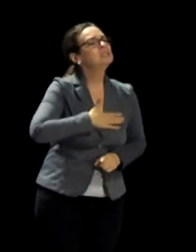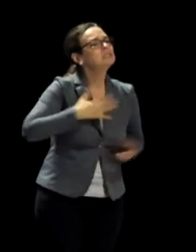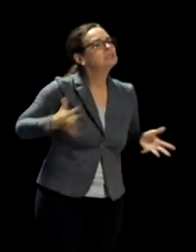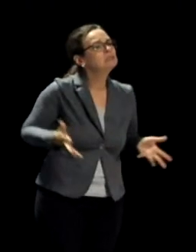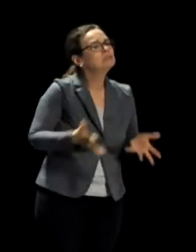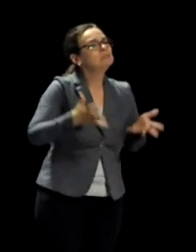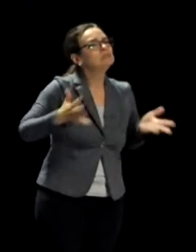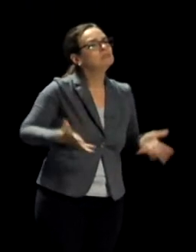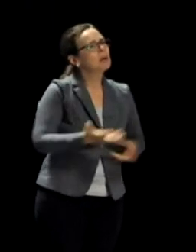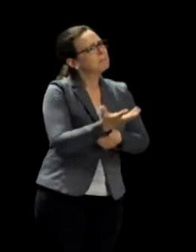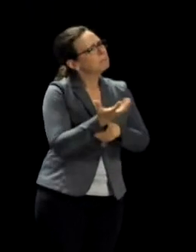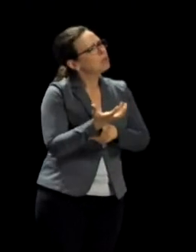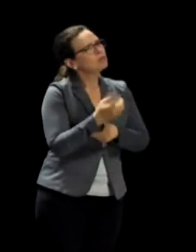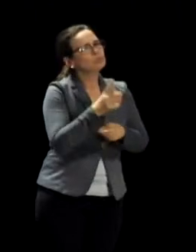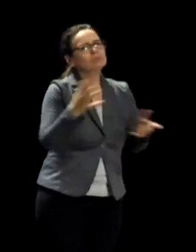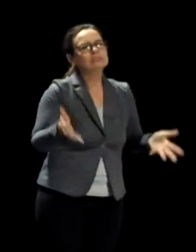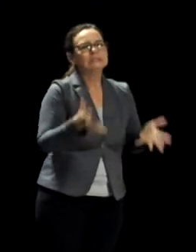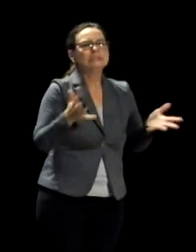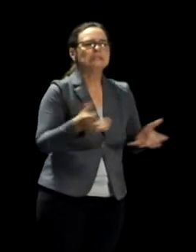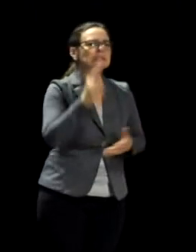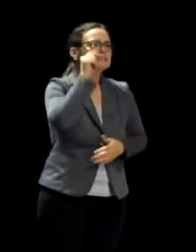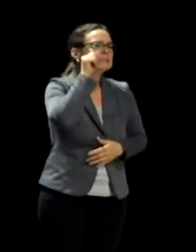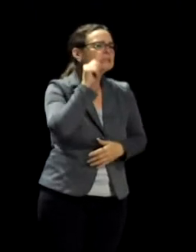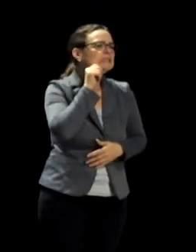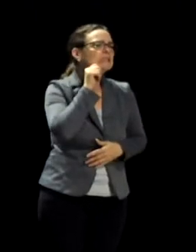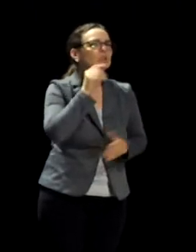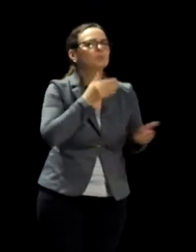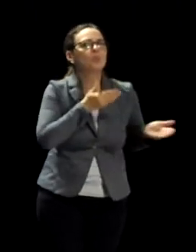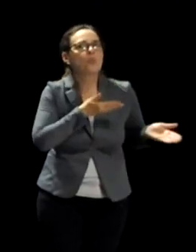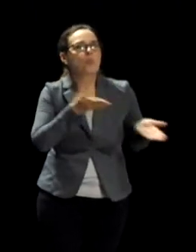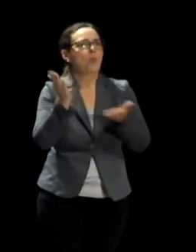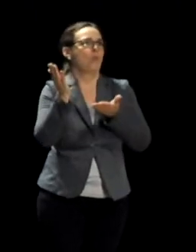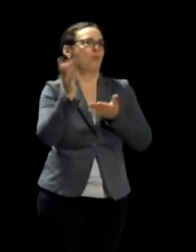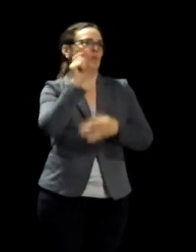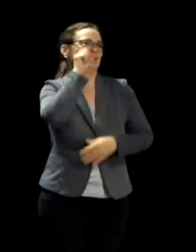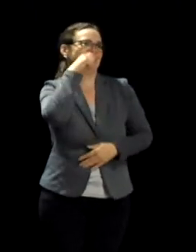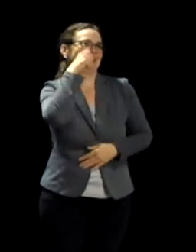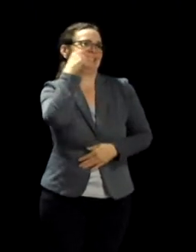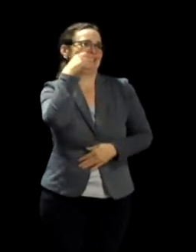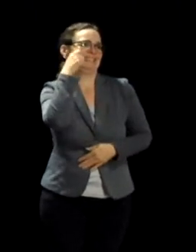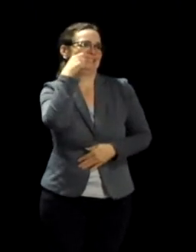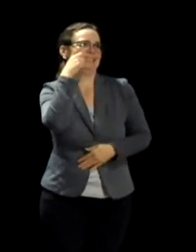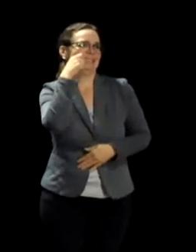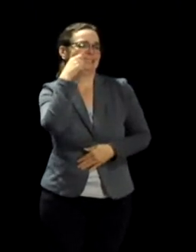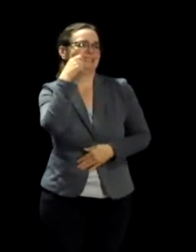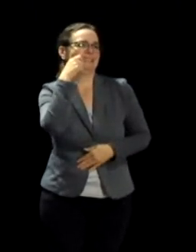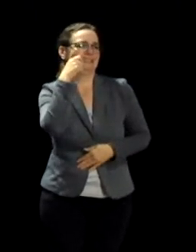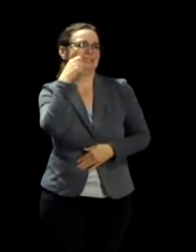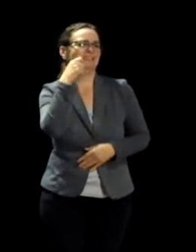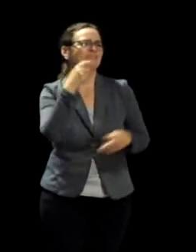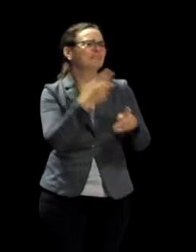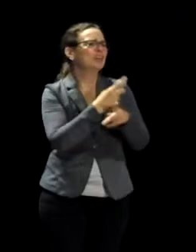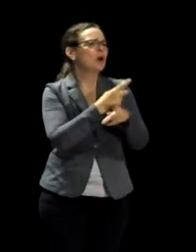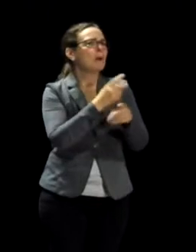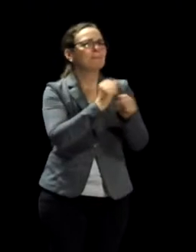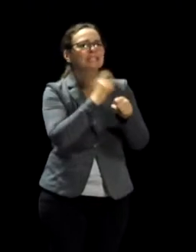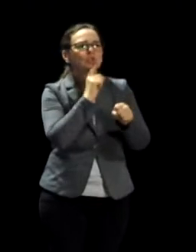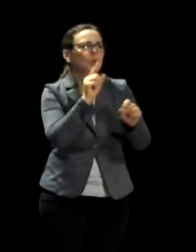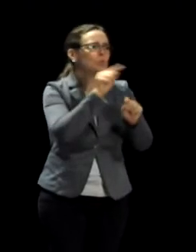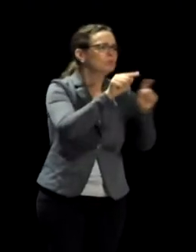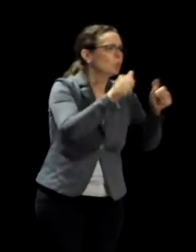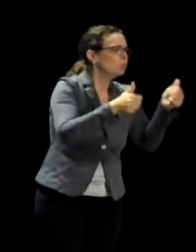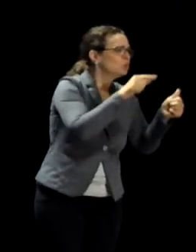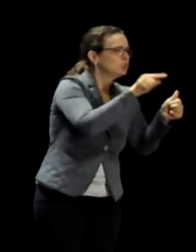begging you, let's get these young people tested so that we figure out who's asymptomatic, if anyone's